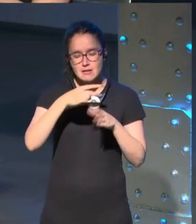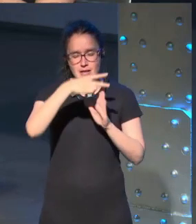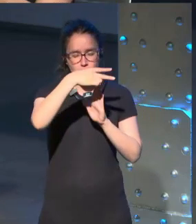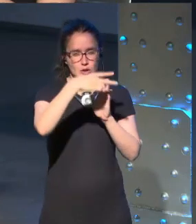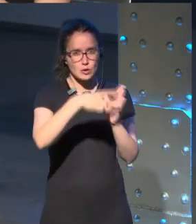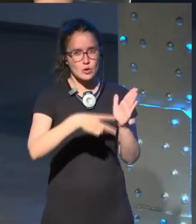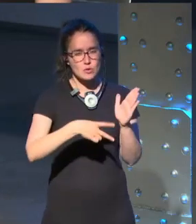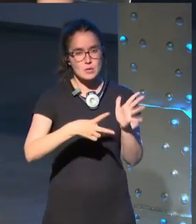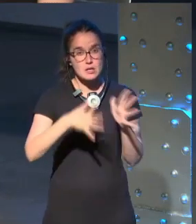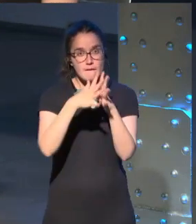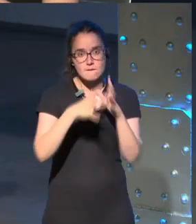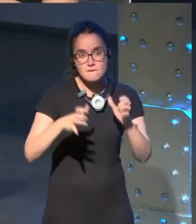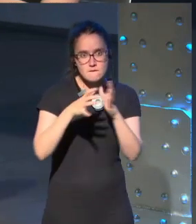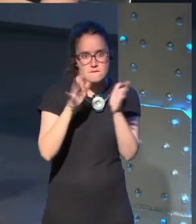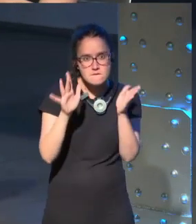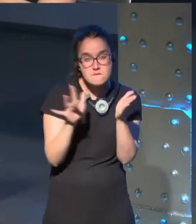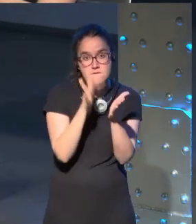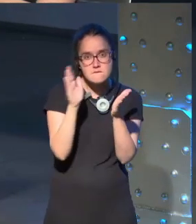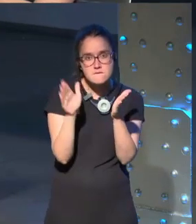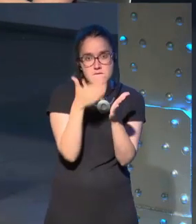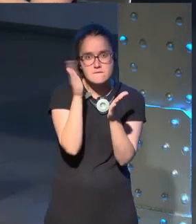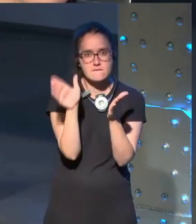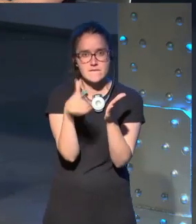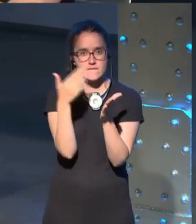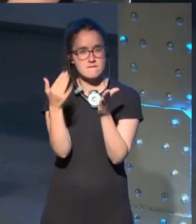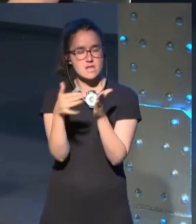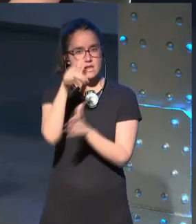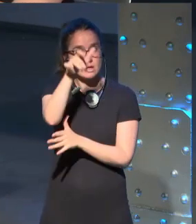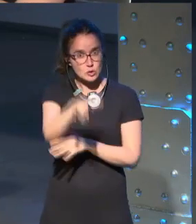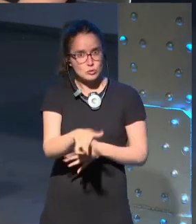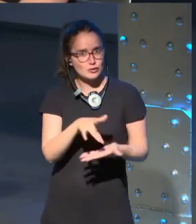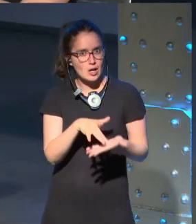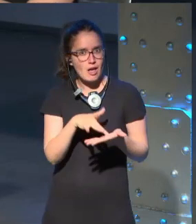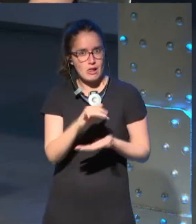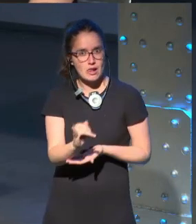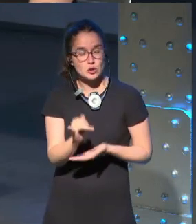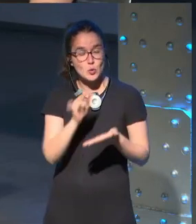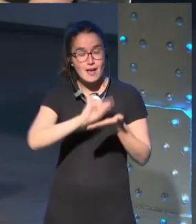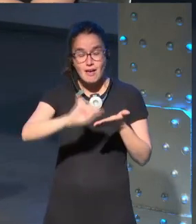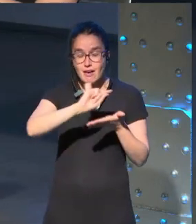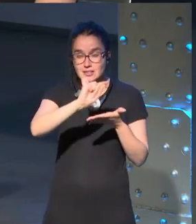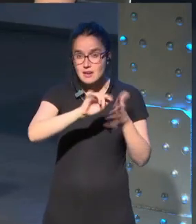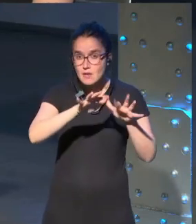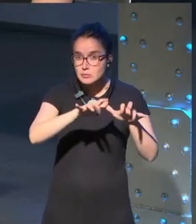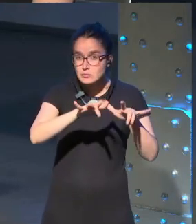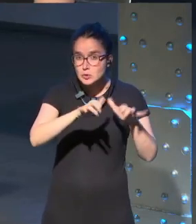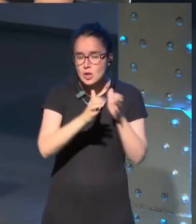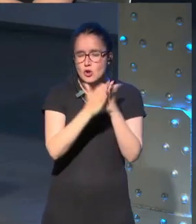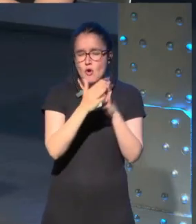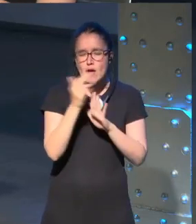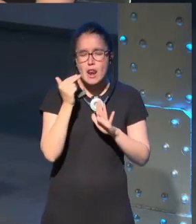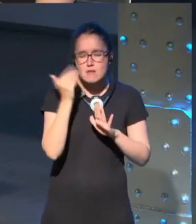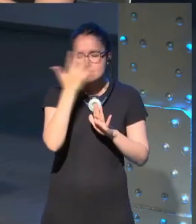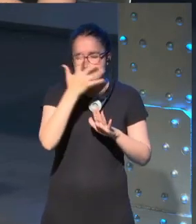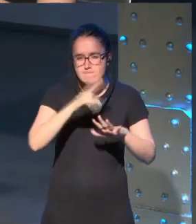novel, and keep the reader anxious to turn over the page. And that's something you're able to do.